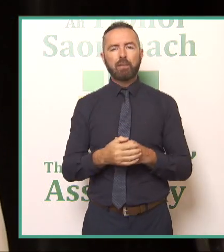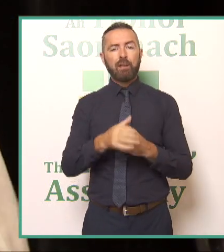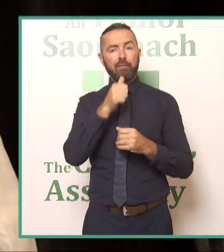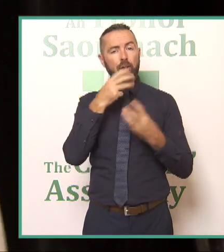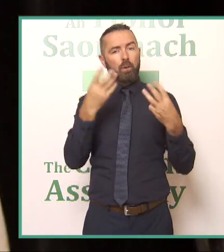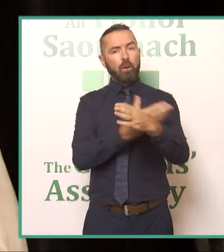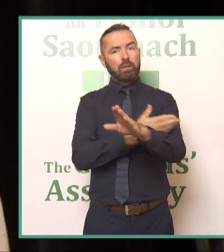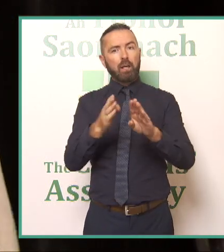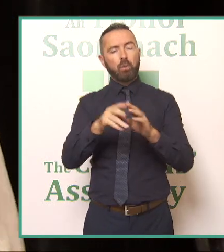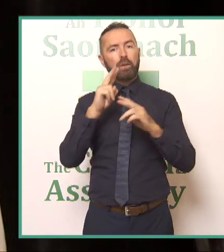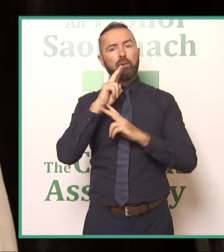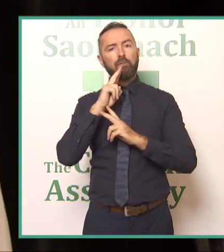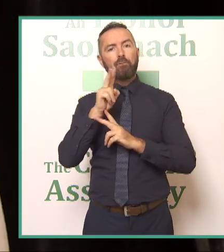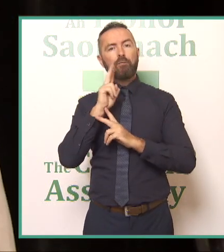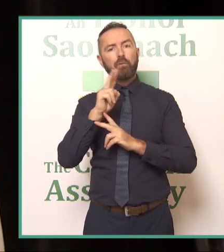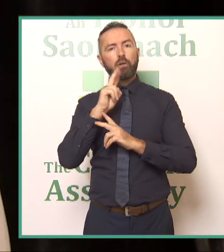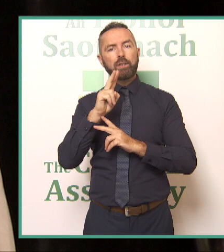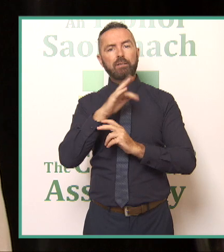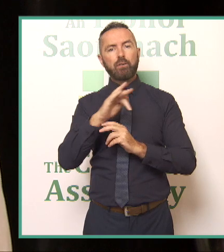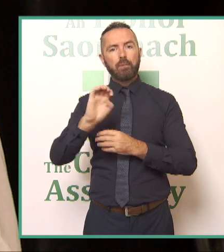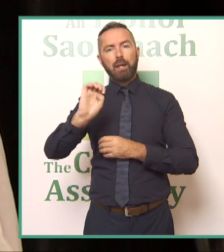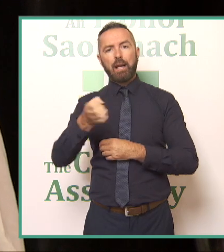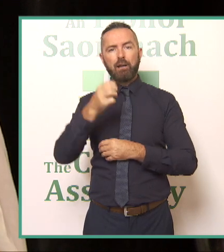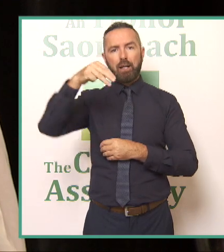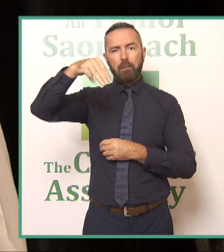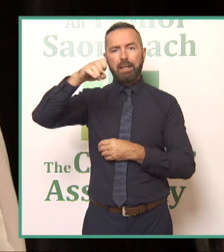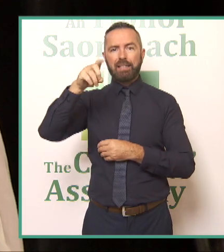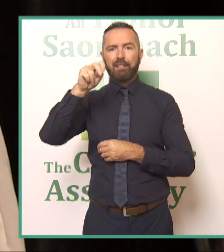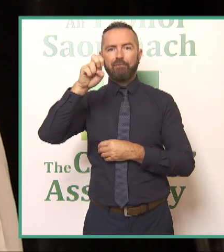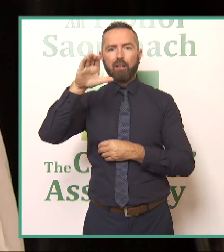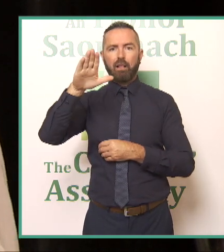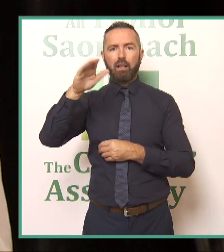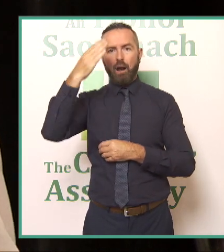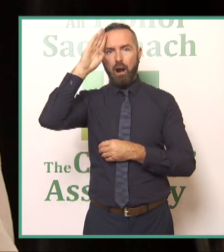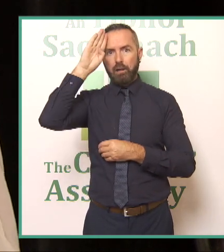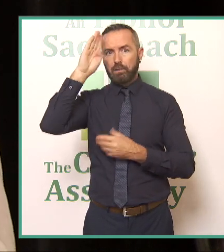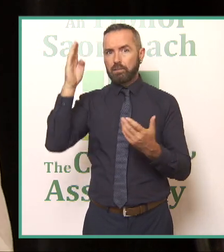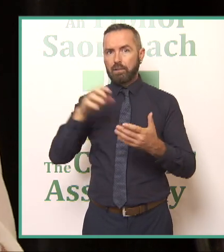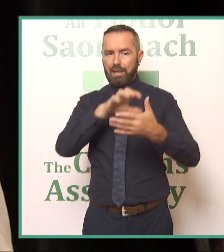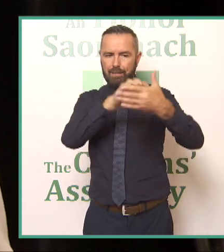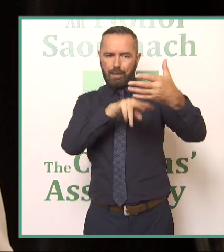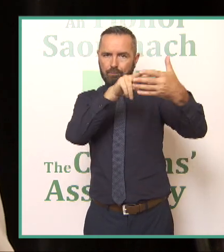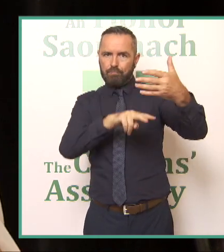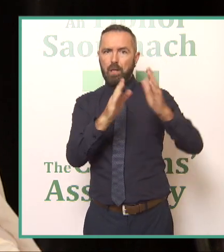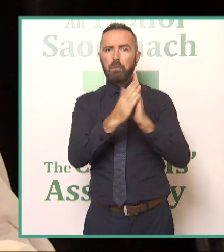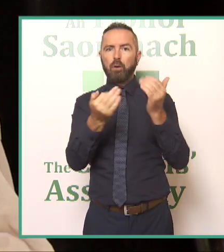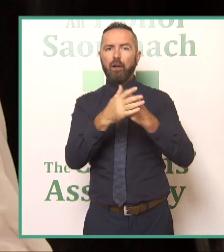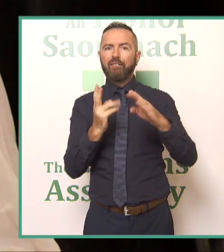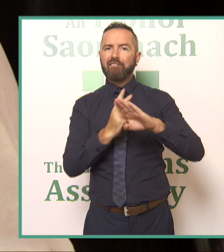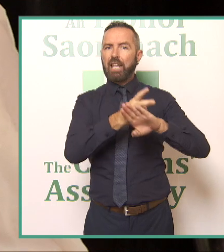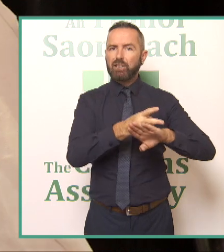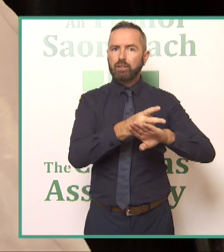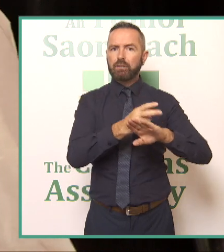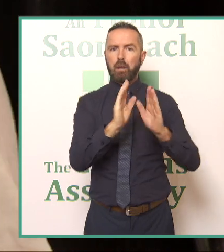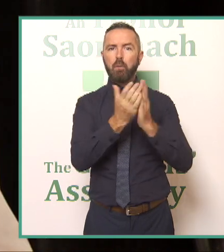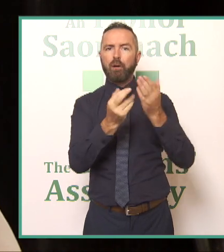with a voice from early medieval Ireland. And this is from a text known as the Book of Invasions. And the Book